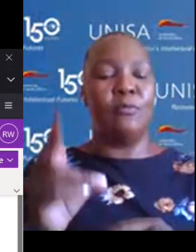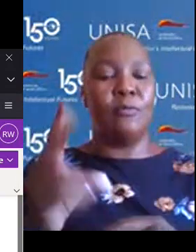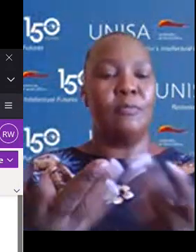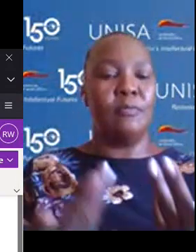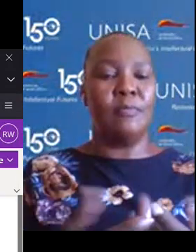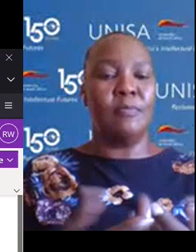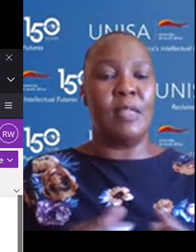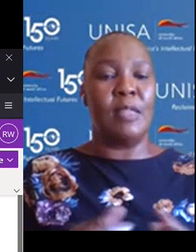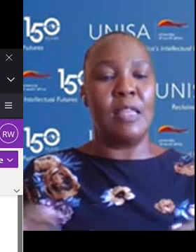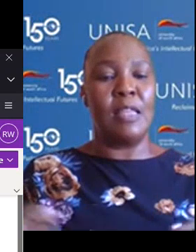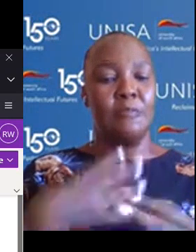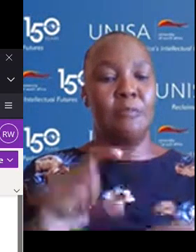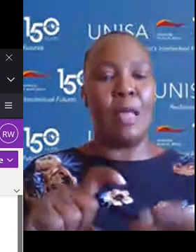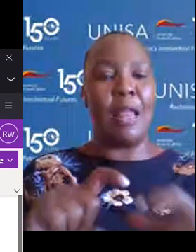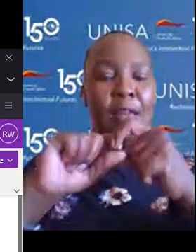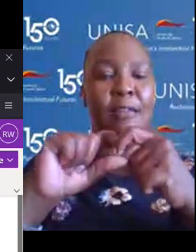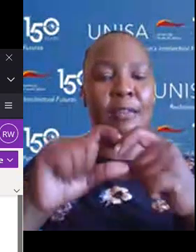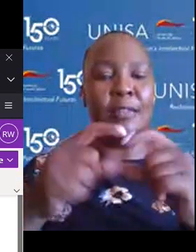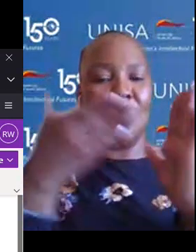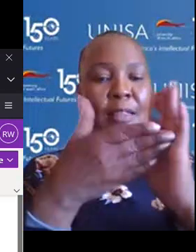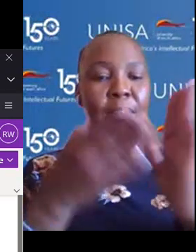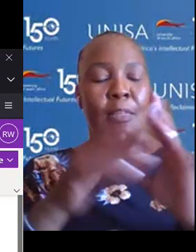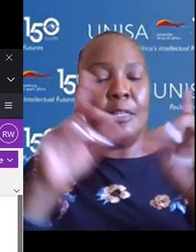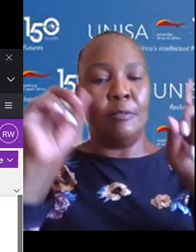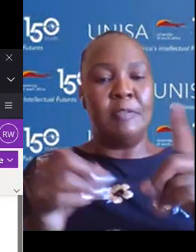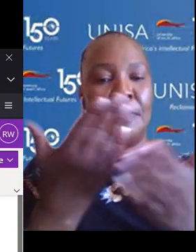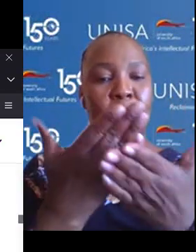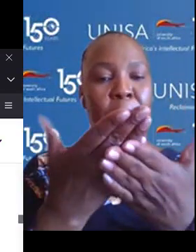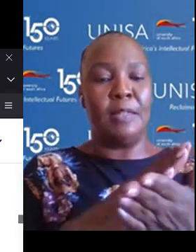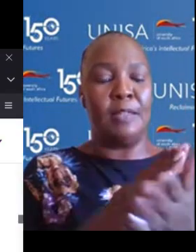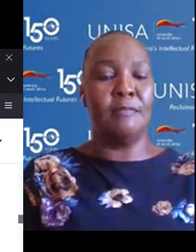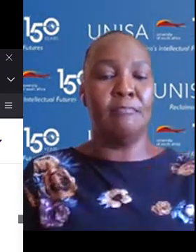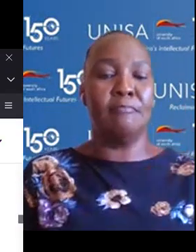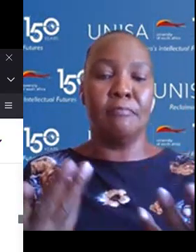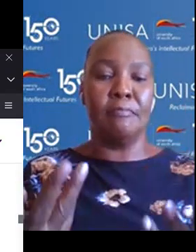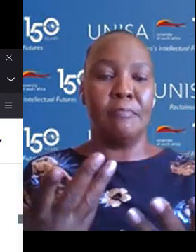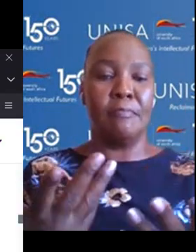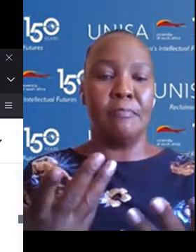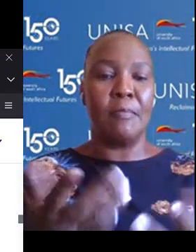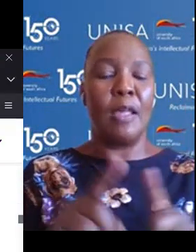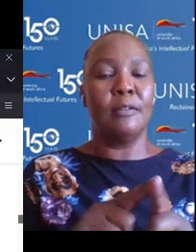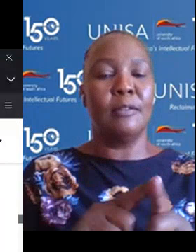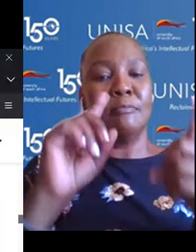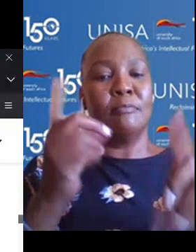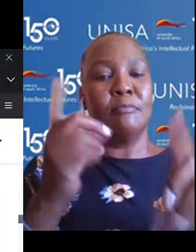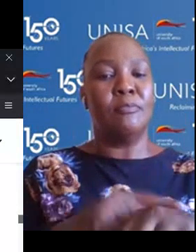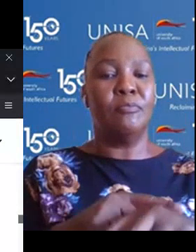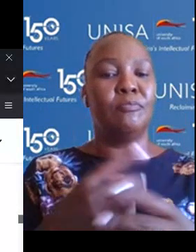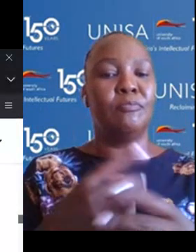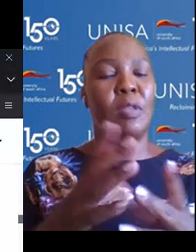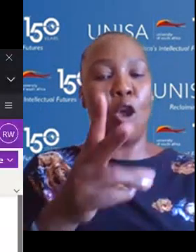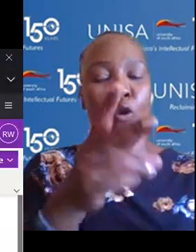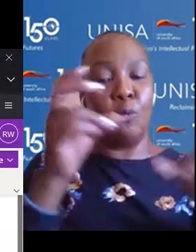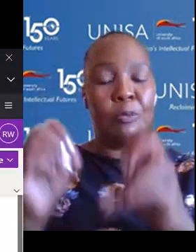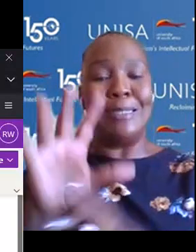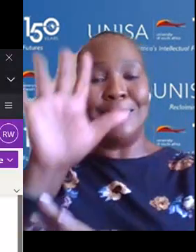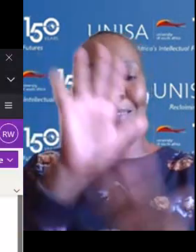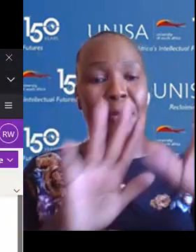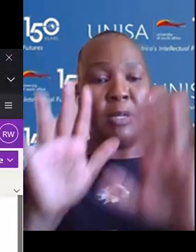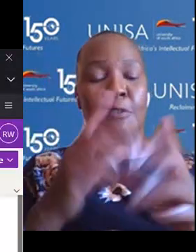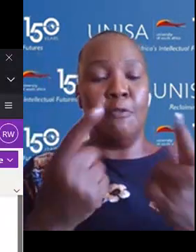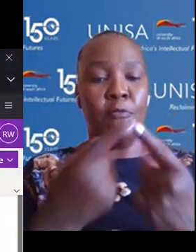give me a link to that specific page. And it's what's nice sometimes about it as well. Say I copy an image from here